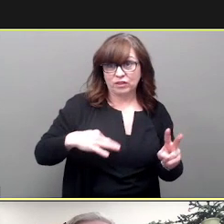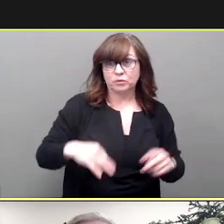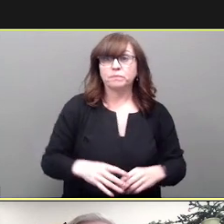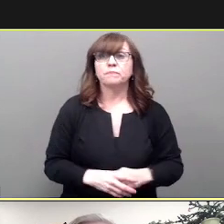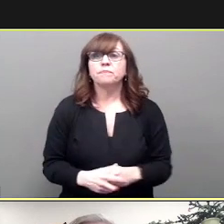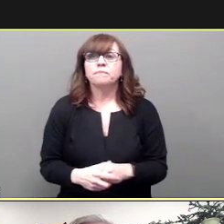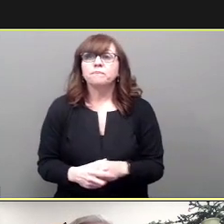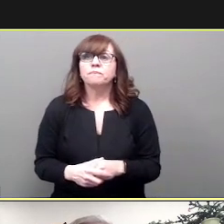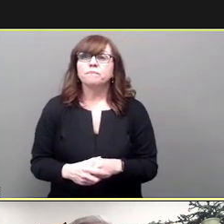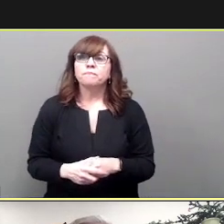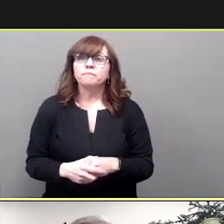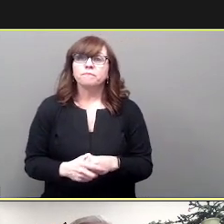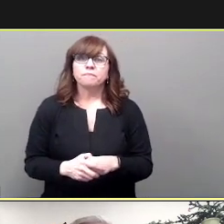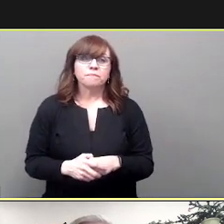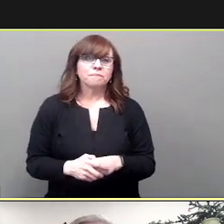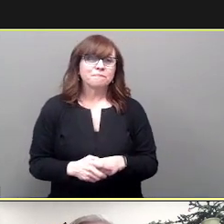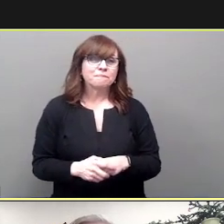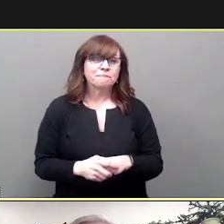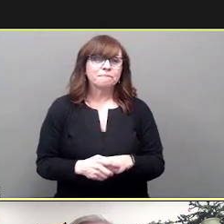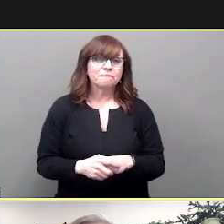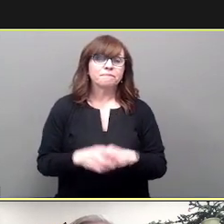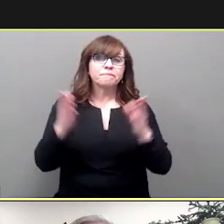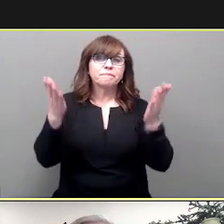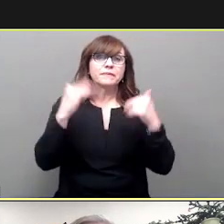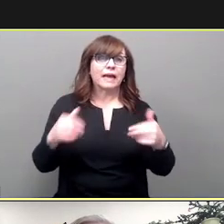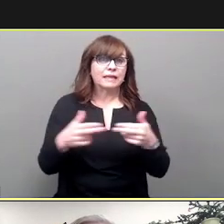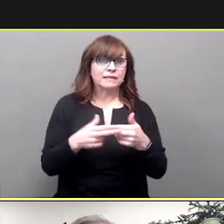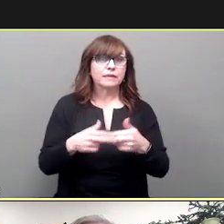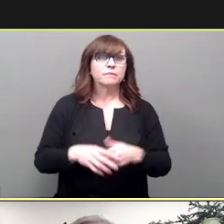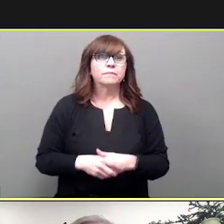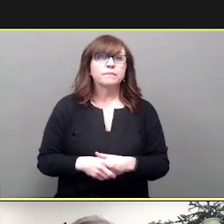in a minute. Next slide.